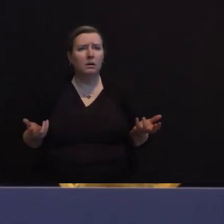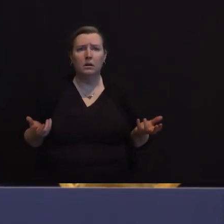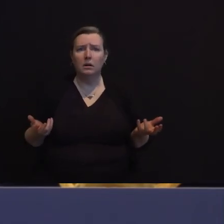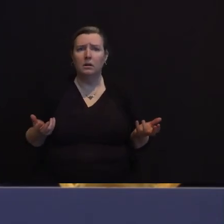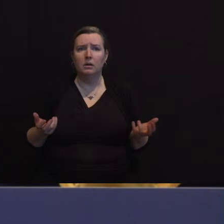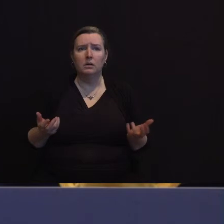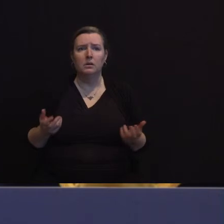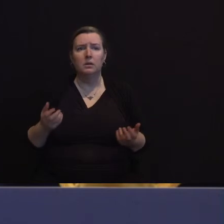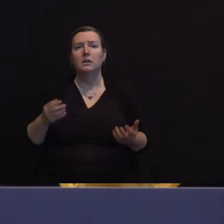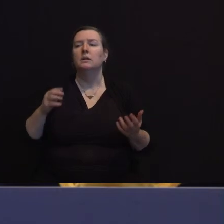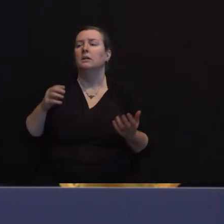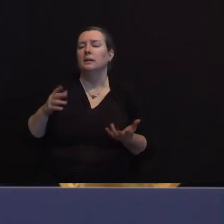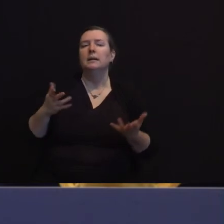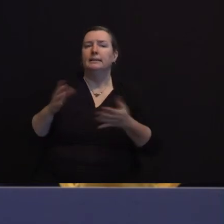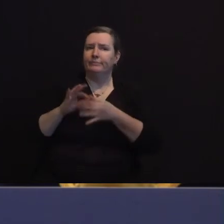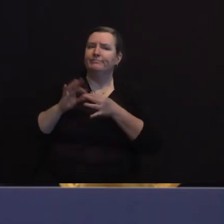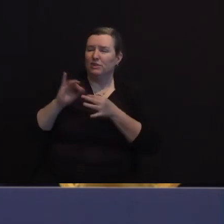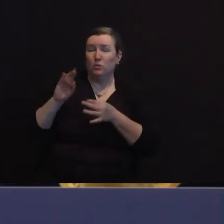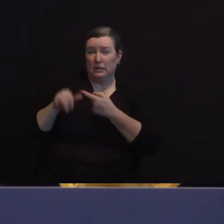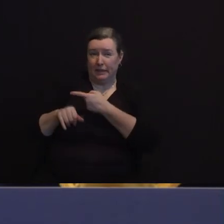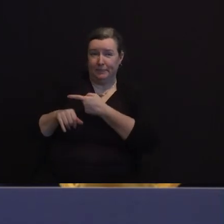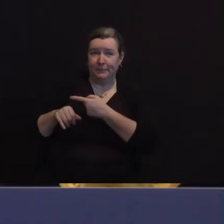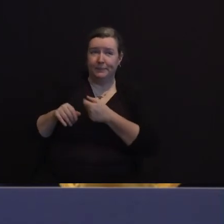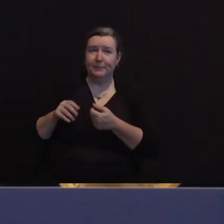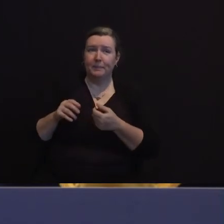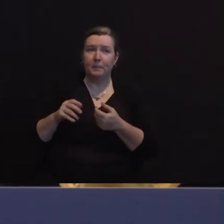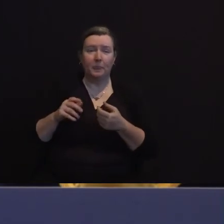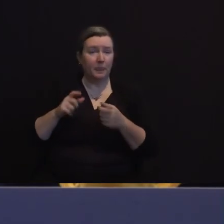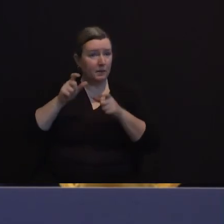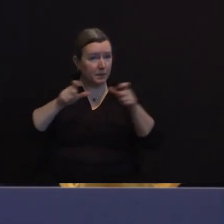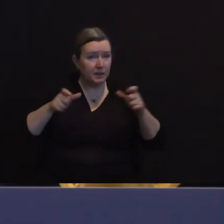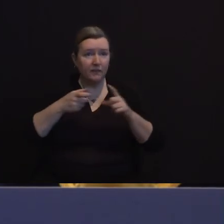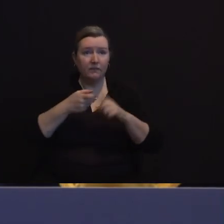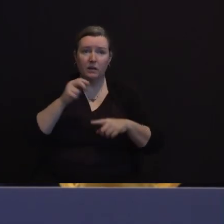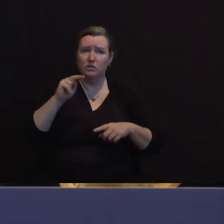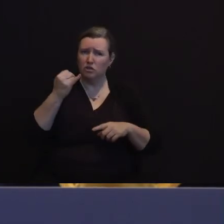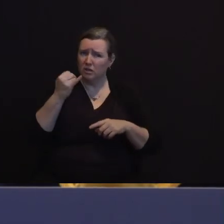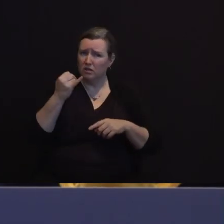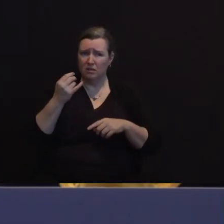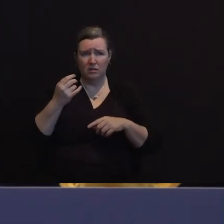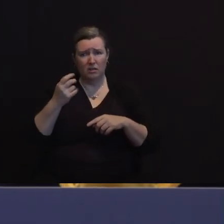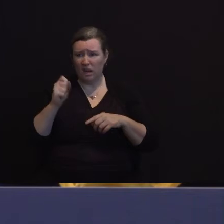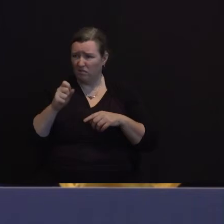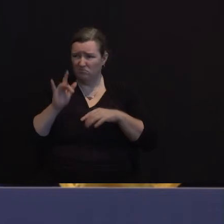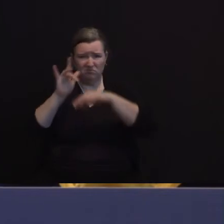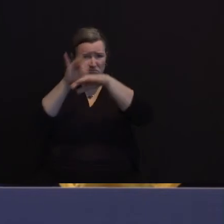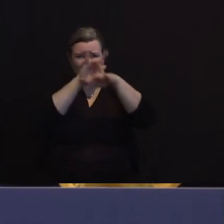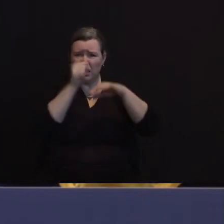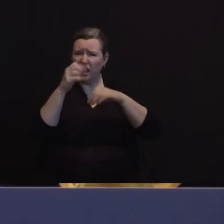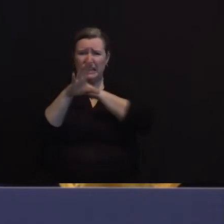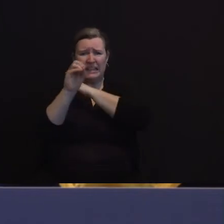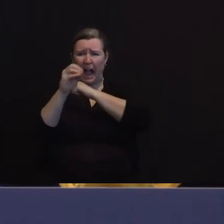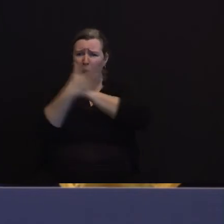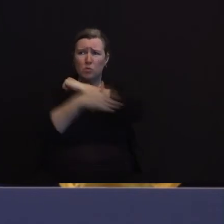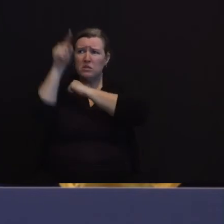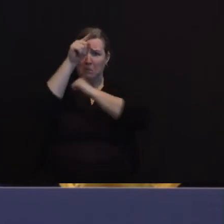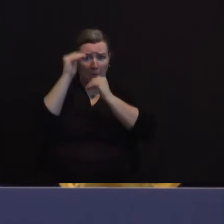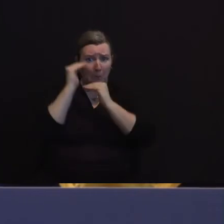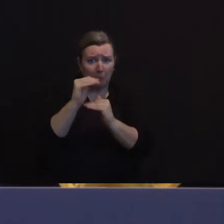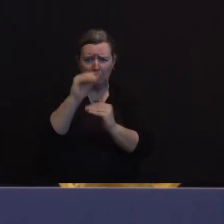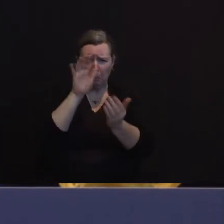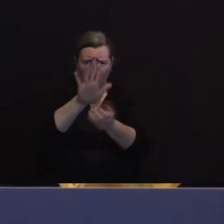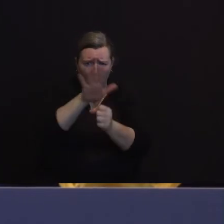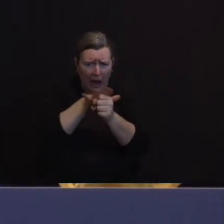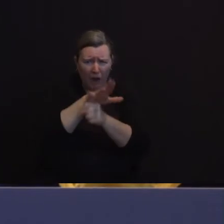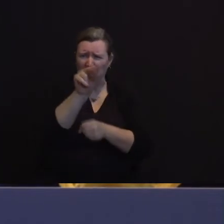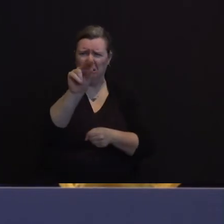Jersey residents are allowed to go wherever they want in New Jersey to get vaccinated. So are you taking a stand on this? Are you going to speak to